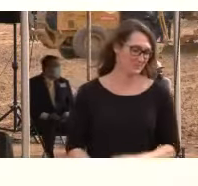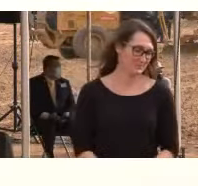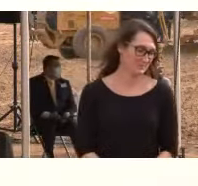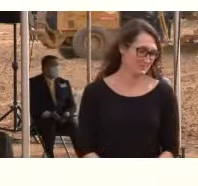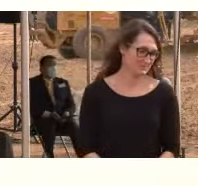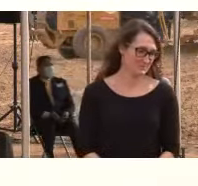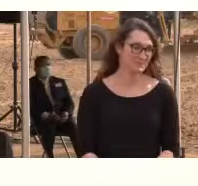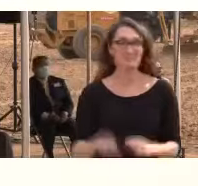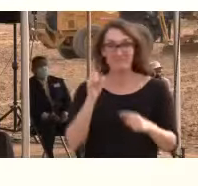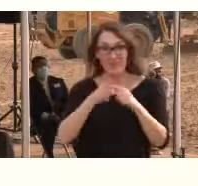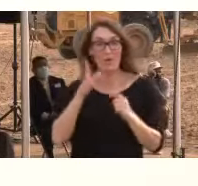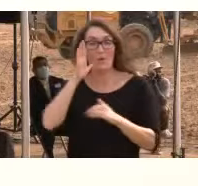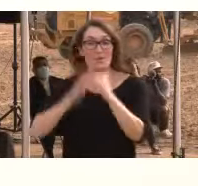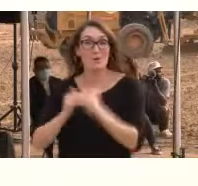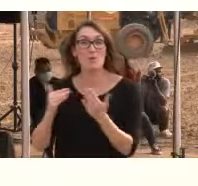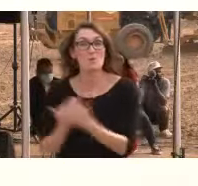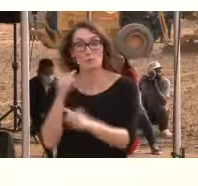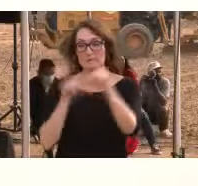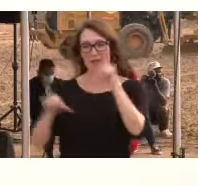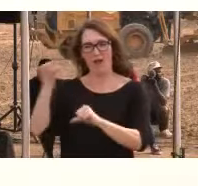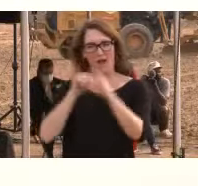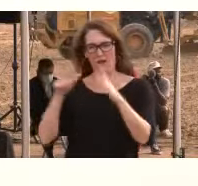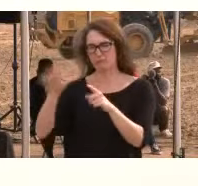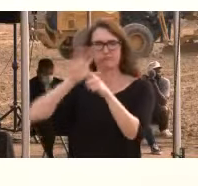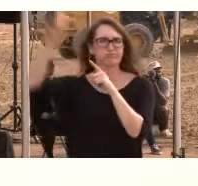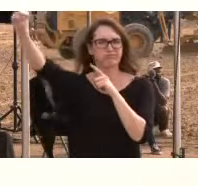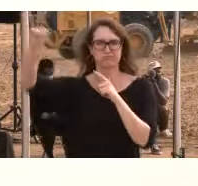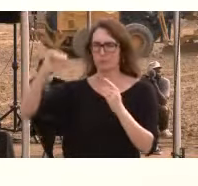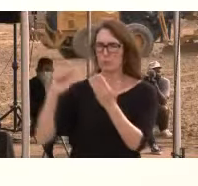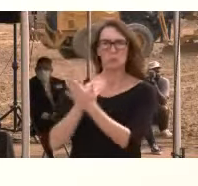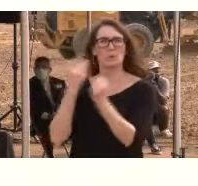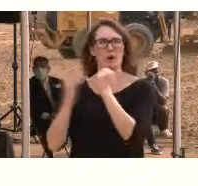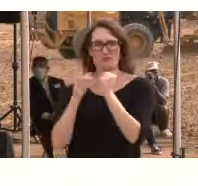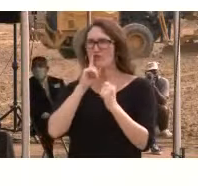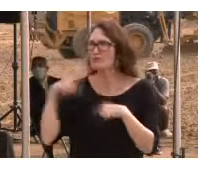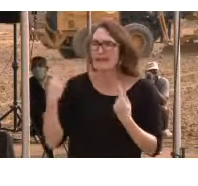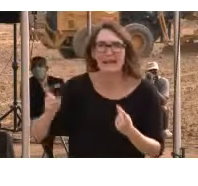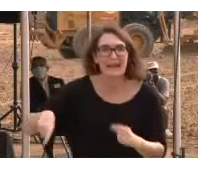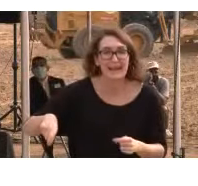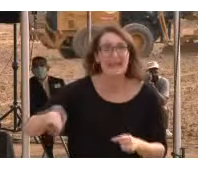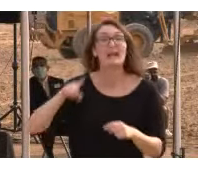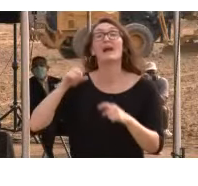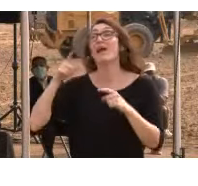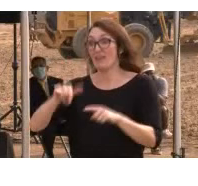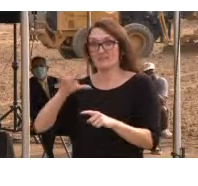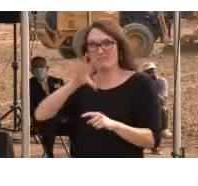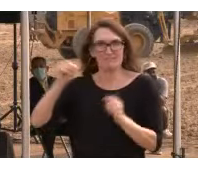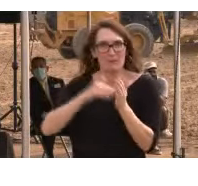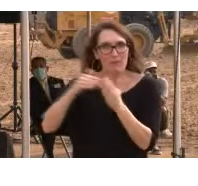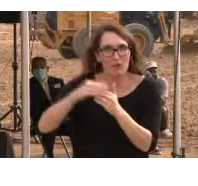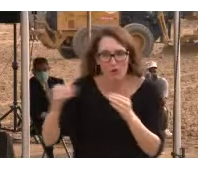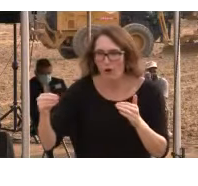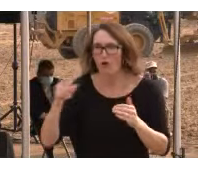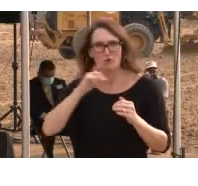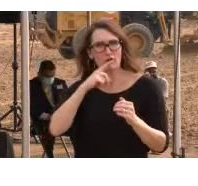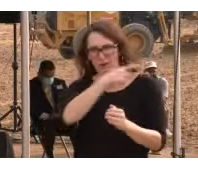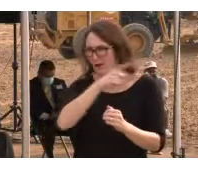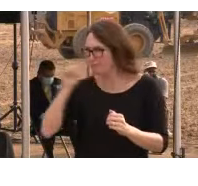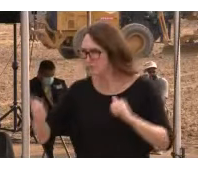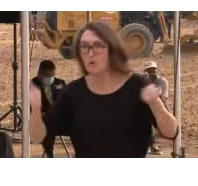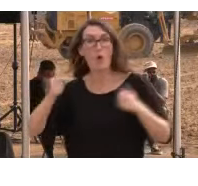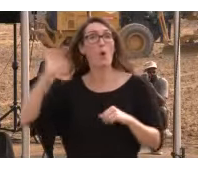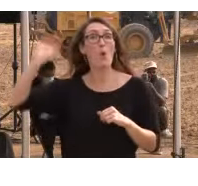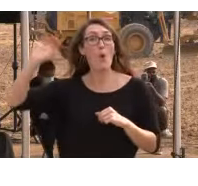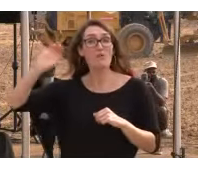And we're going to build a new science building, state of the art, that we've needed for a long time. And that's a $50 million project. At